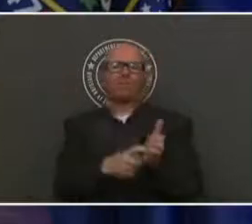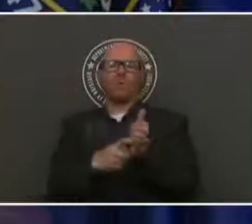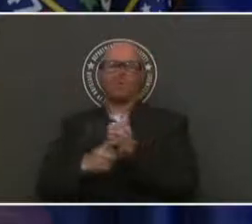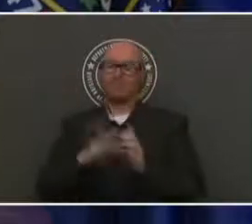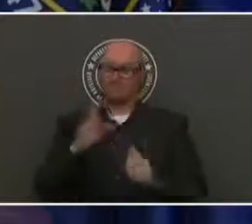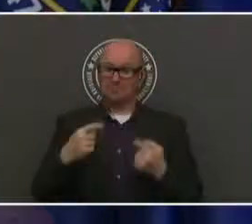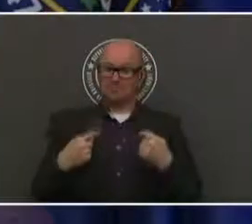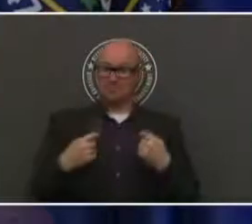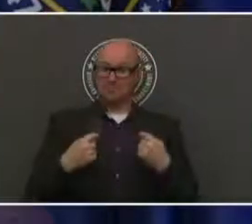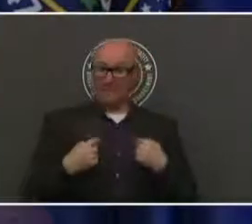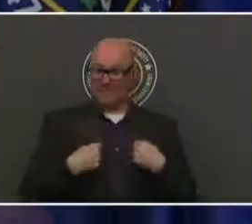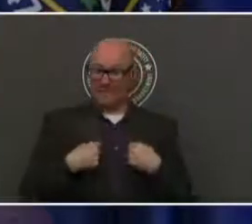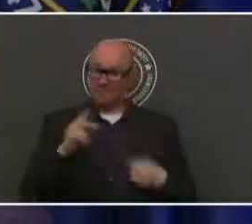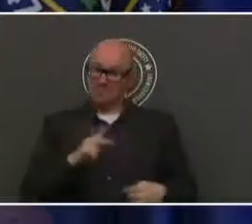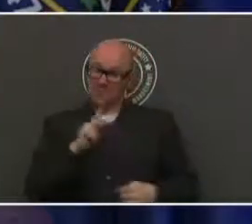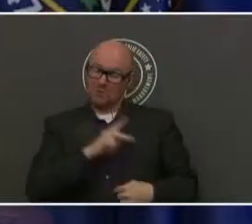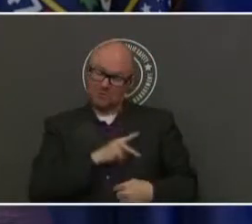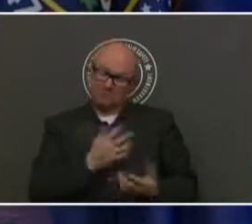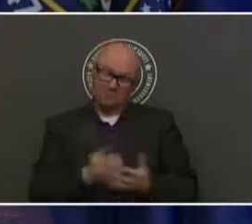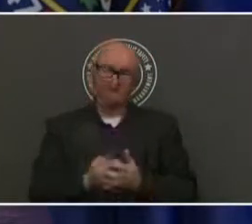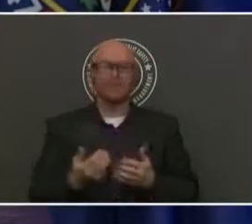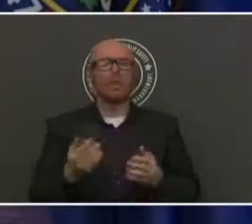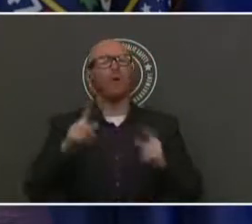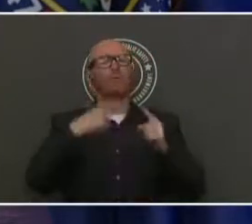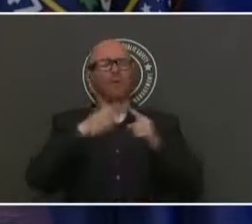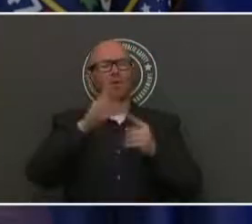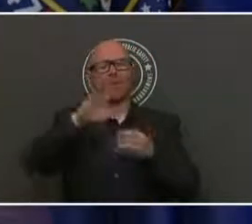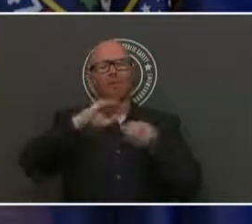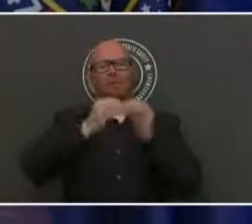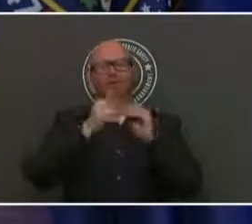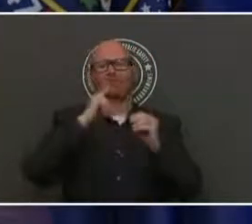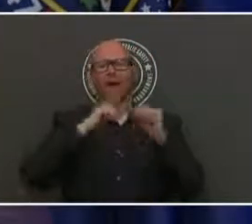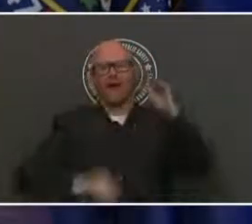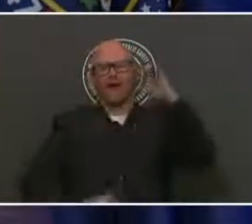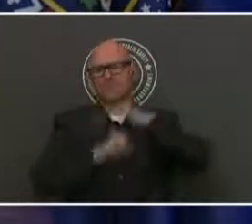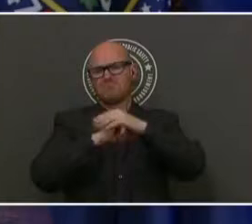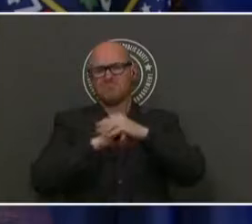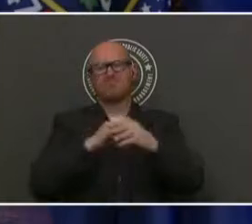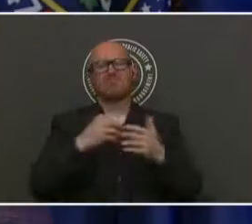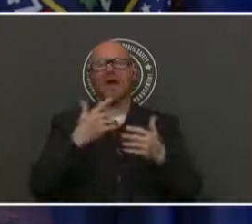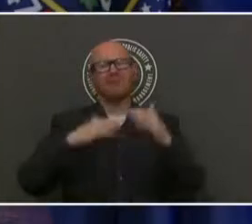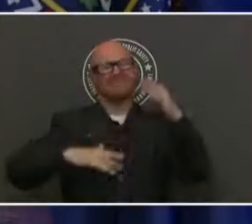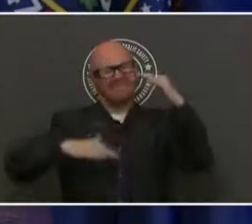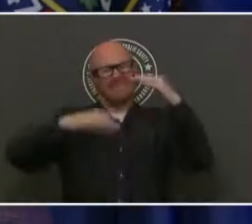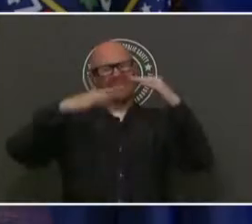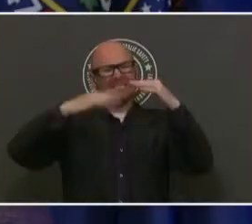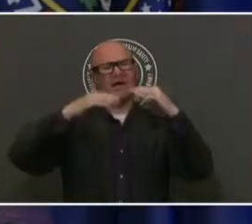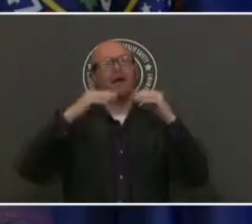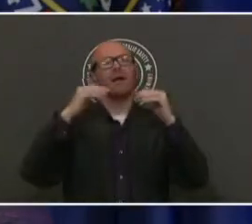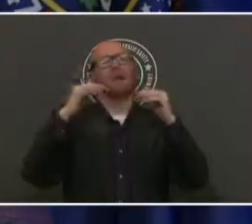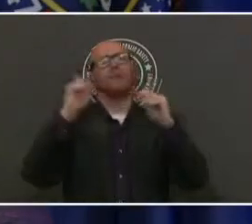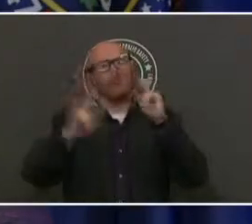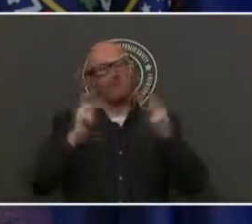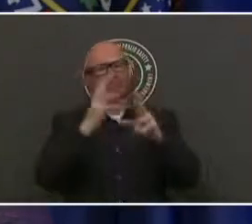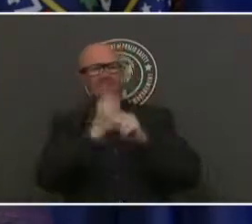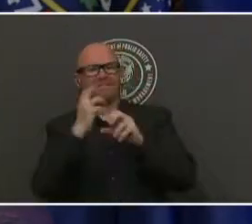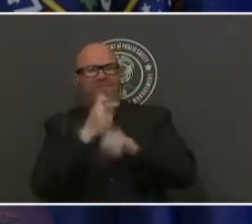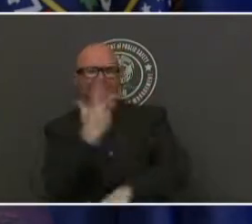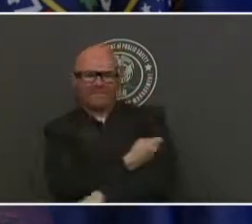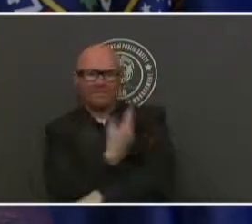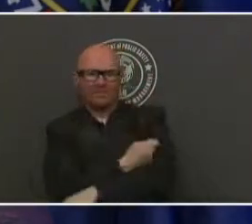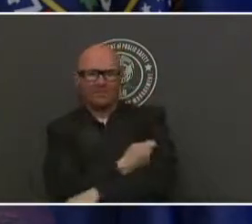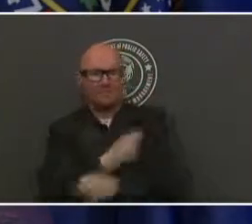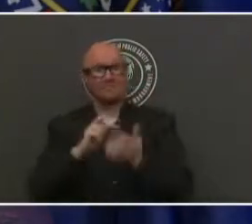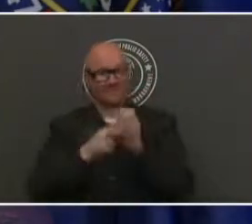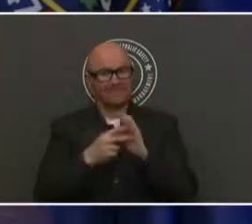personally, as more and more people get vaccinated, and we're getting close, I think once we reach those kind of numbers that